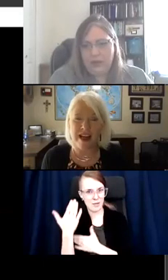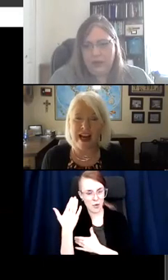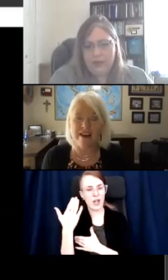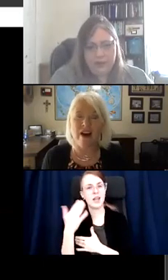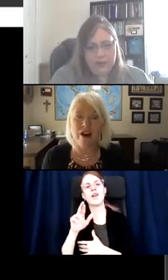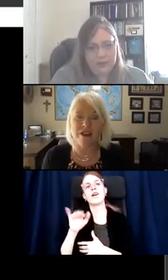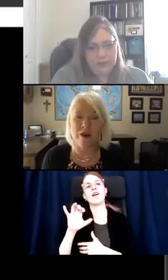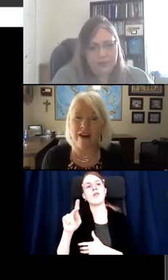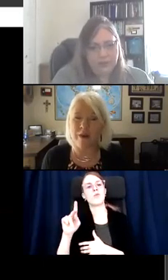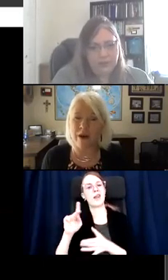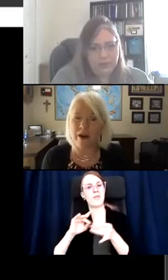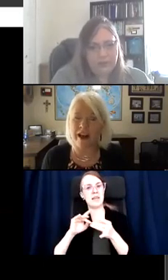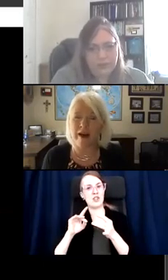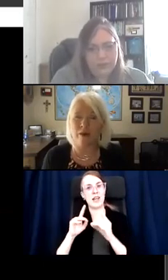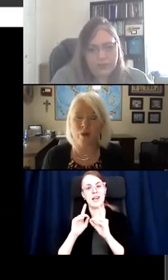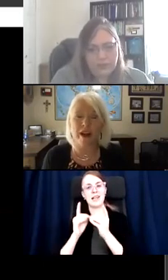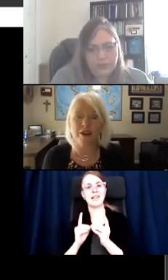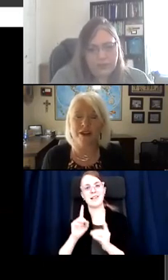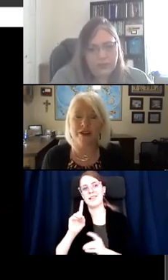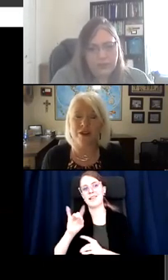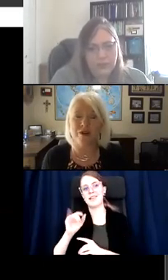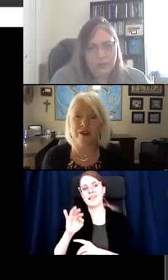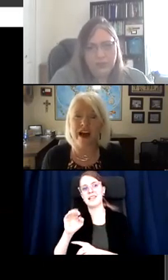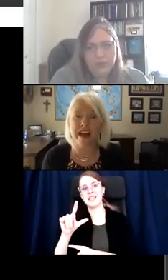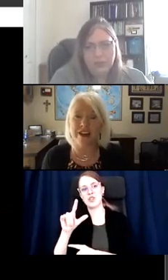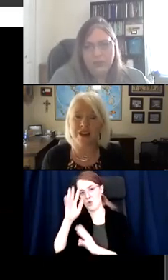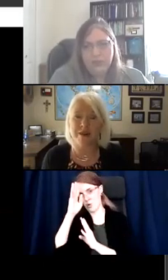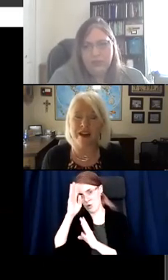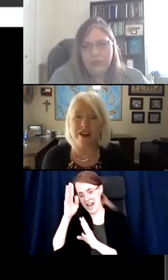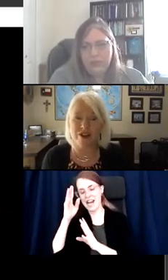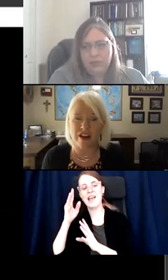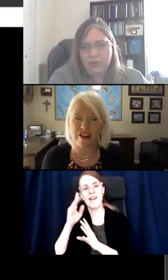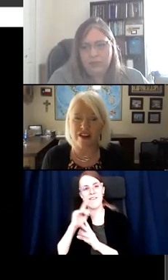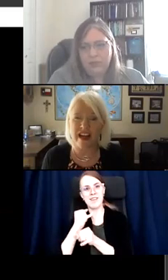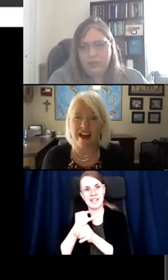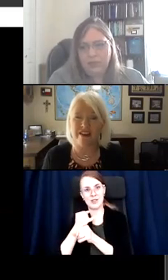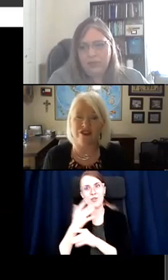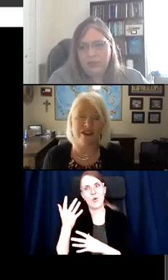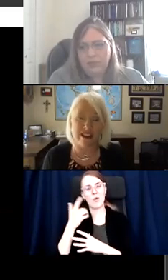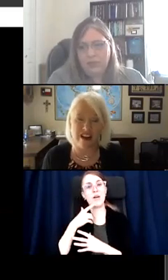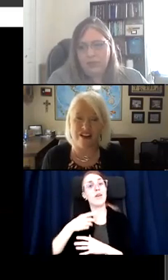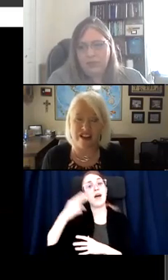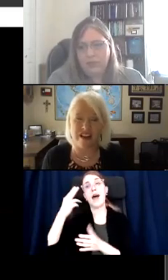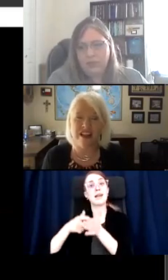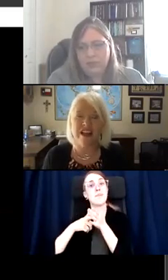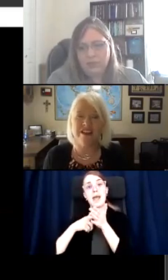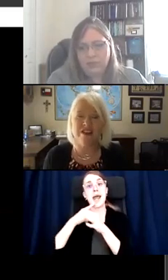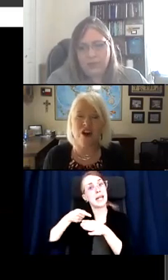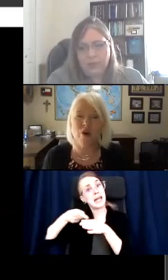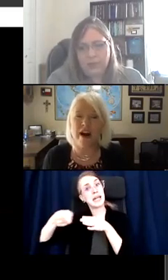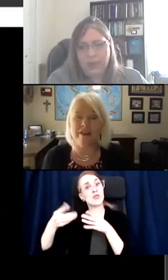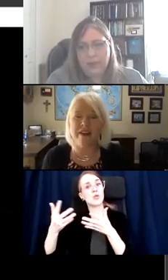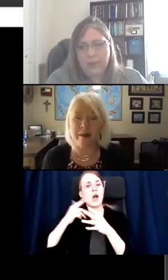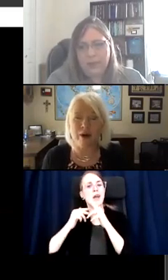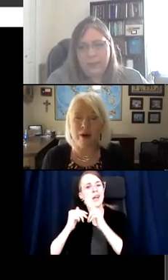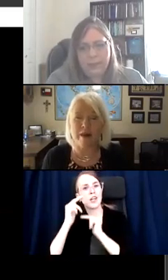Institute, and they also have a program. Rick alluded to the high industries being construction and digital technology. And